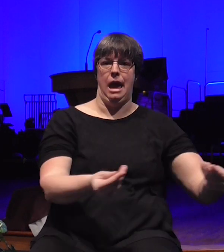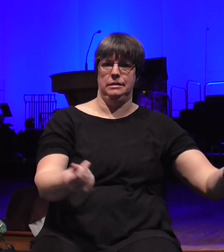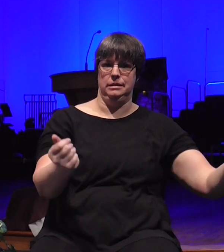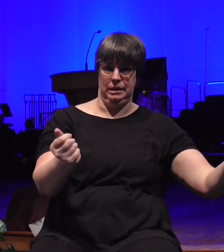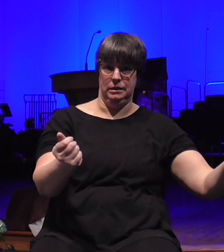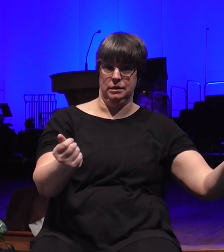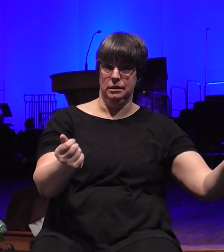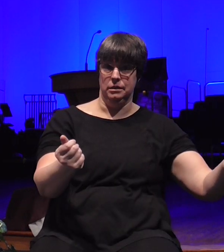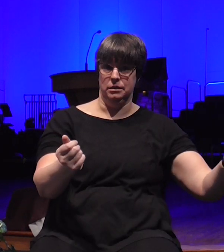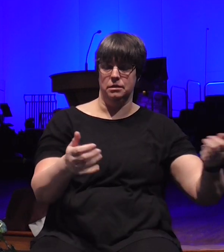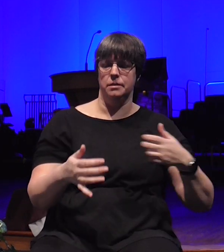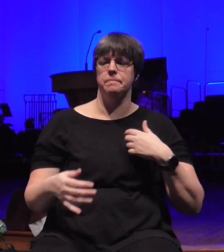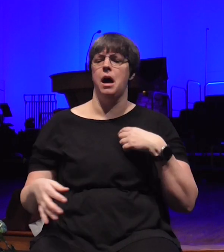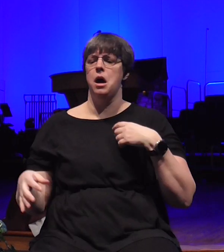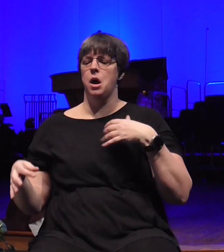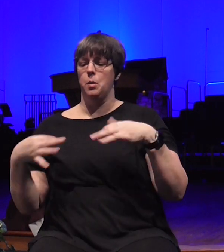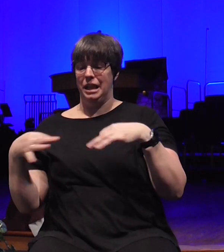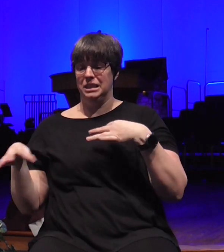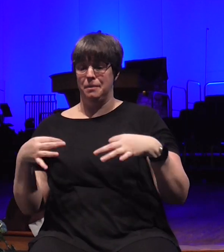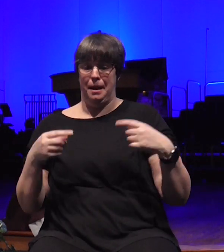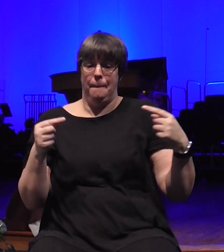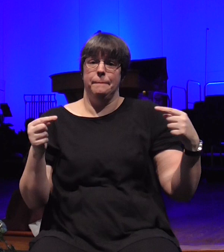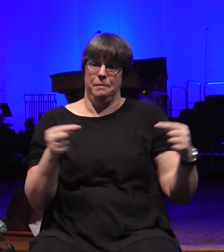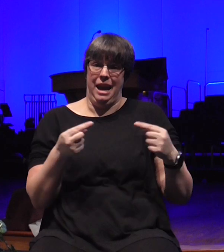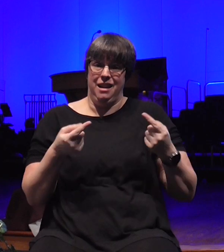that pain happens in life.